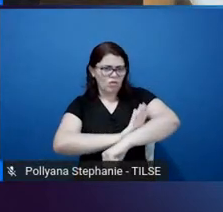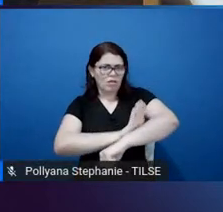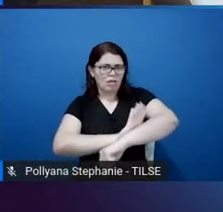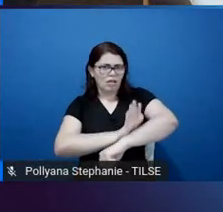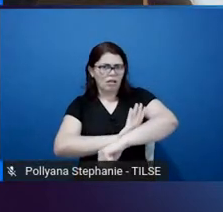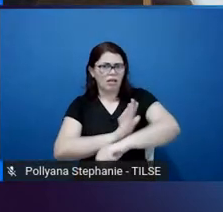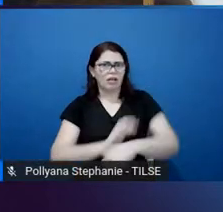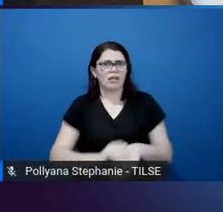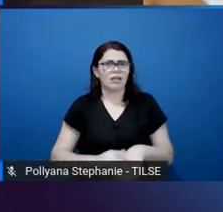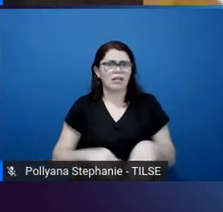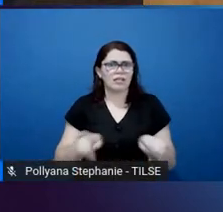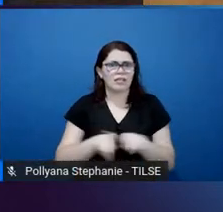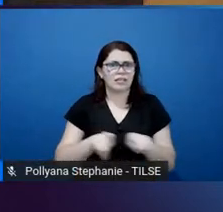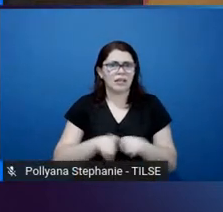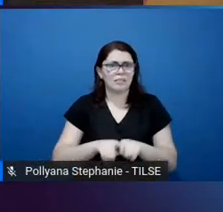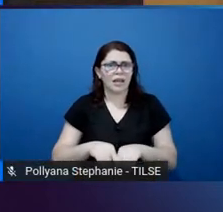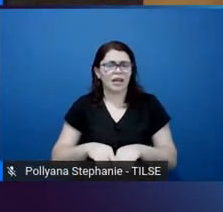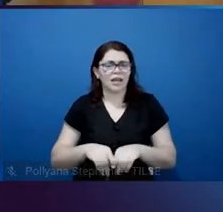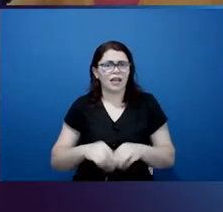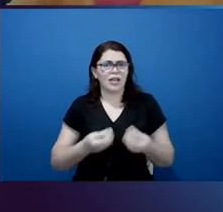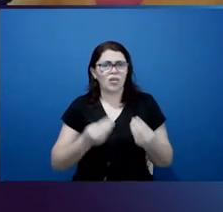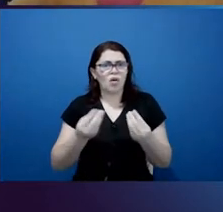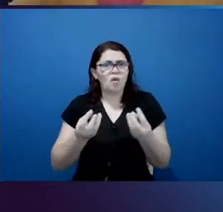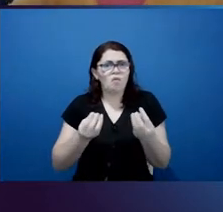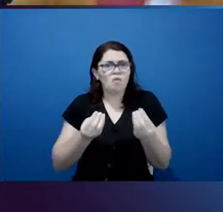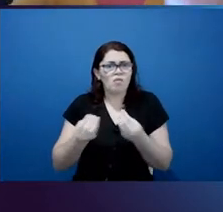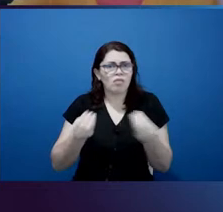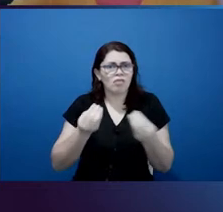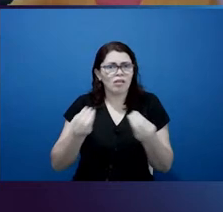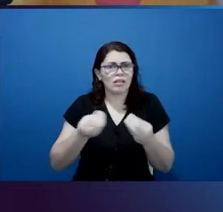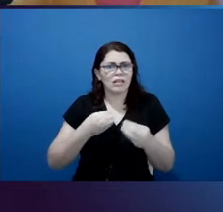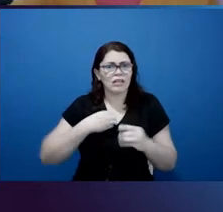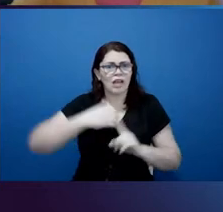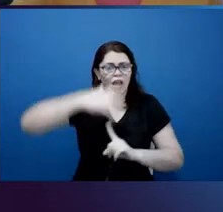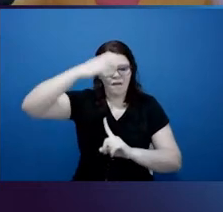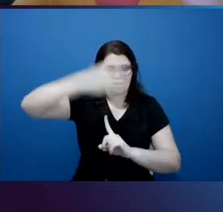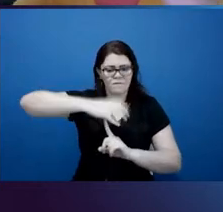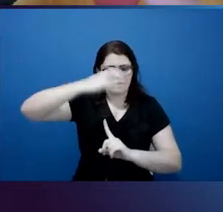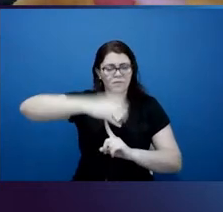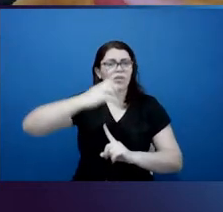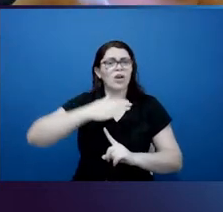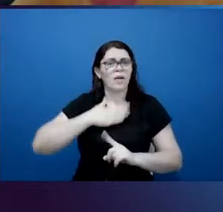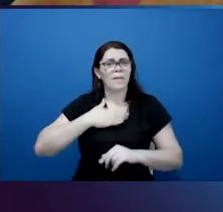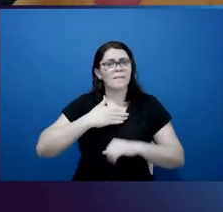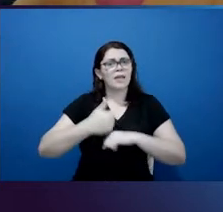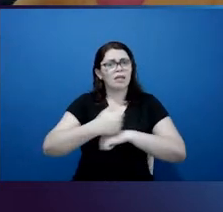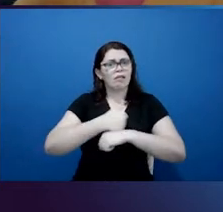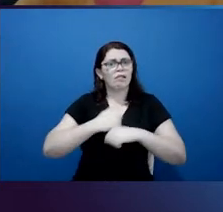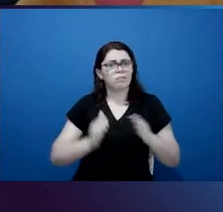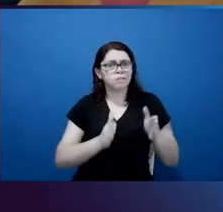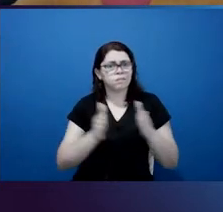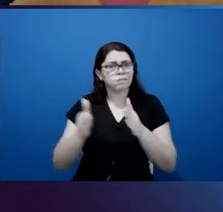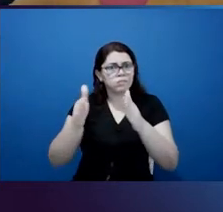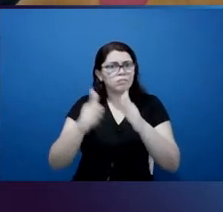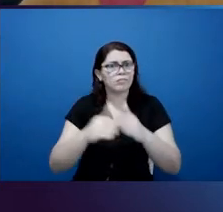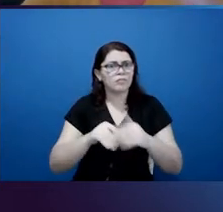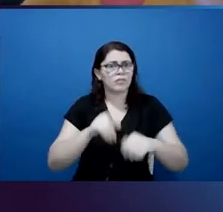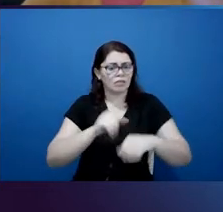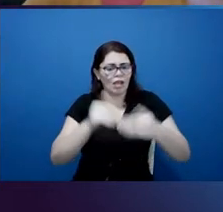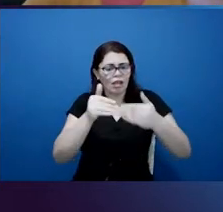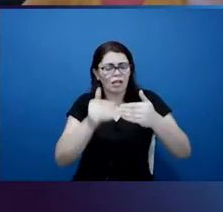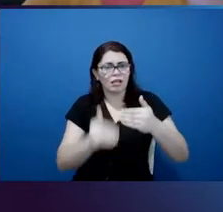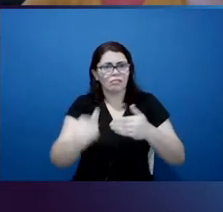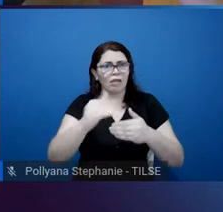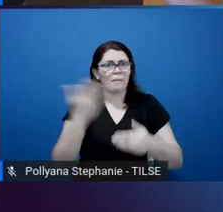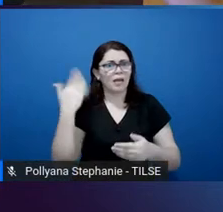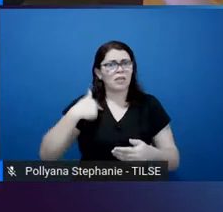way that it really influenced my career after that. And I was only 22,